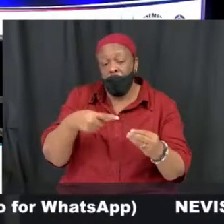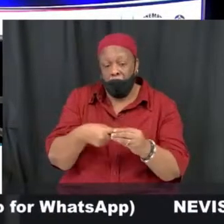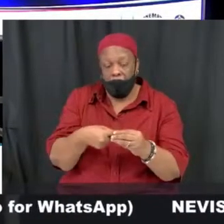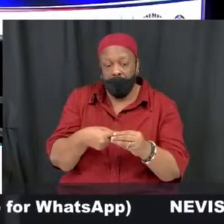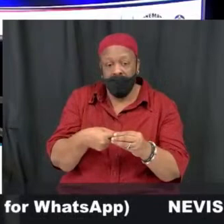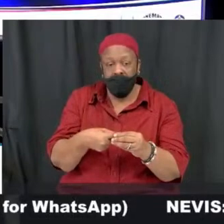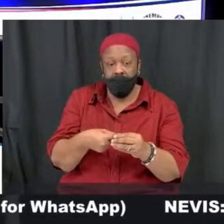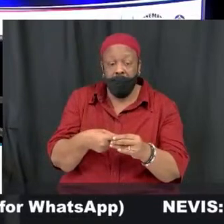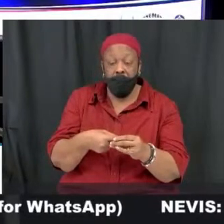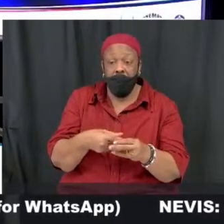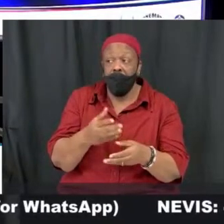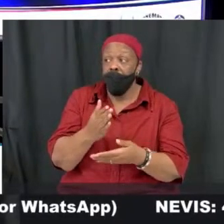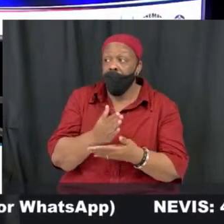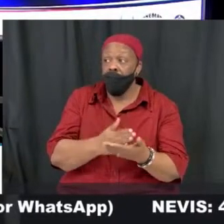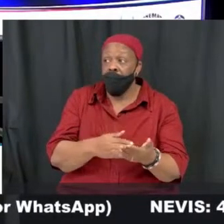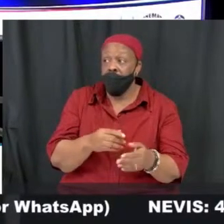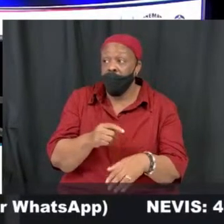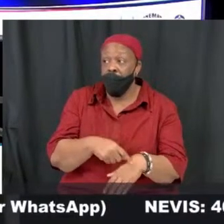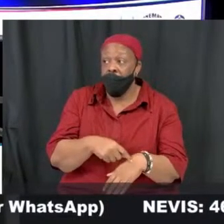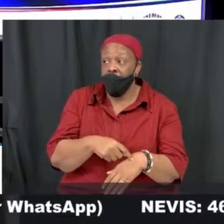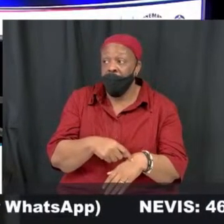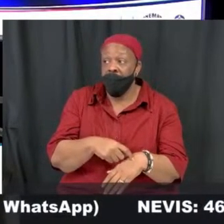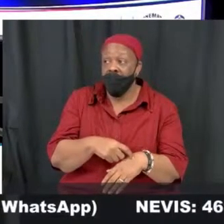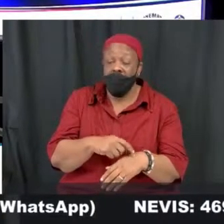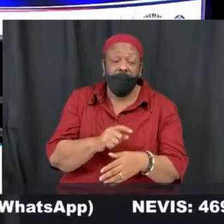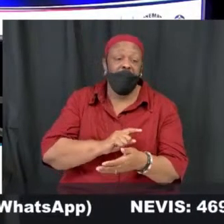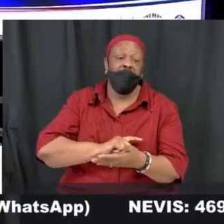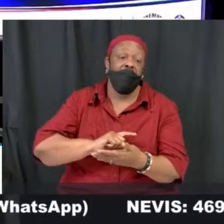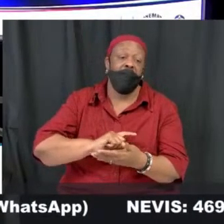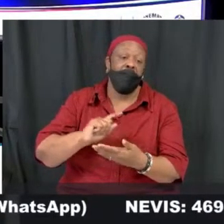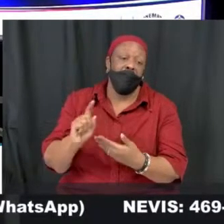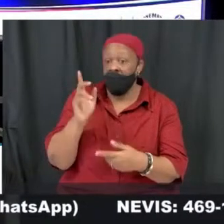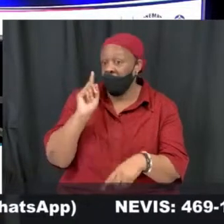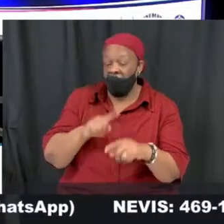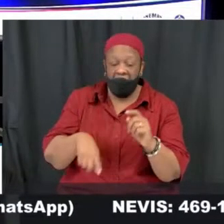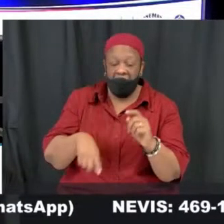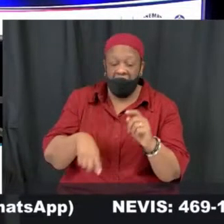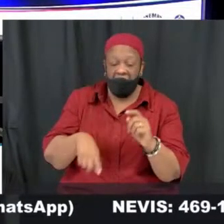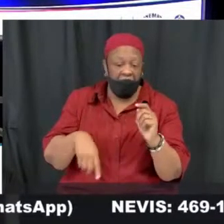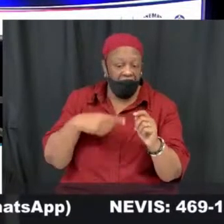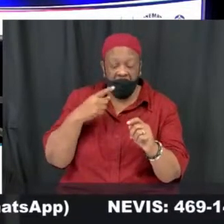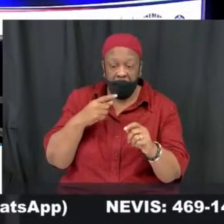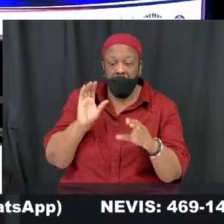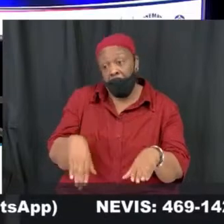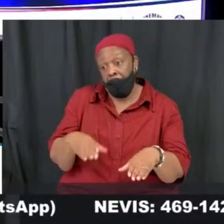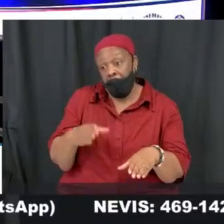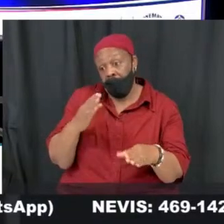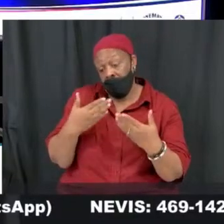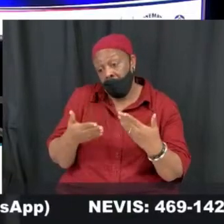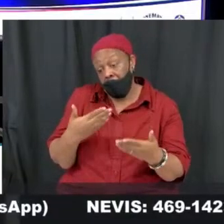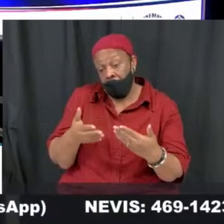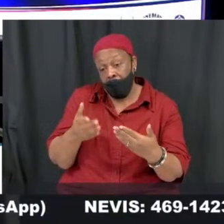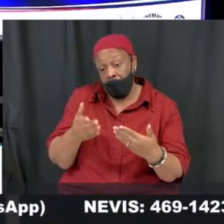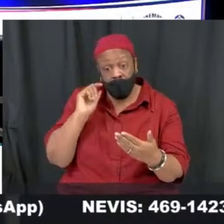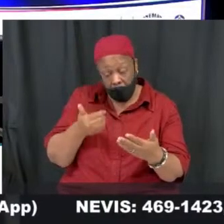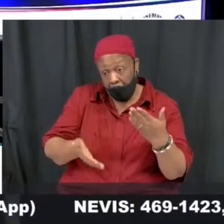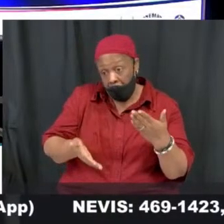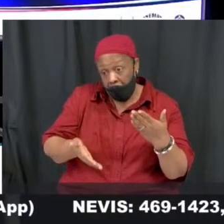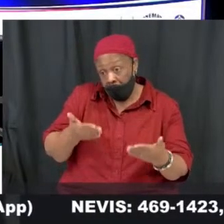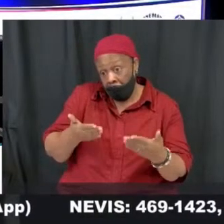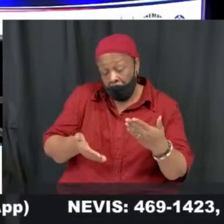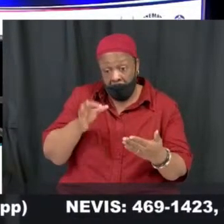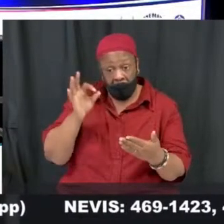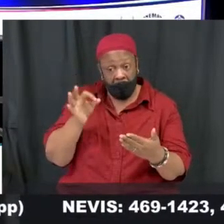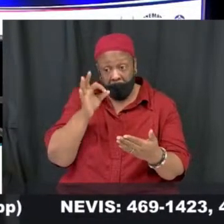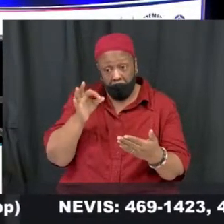in. So sometimes I can't even say next Wednesday. It could tomorrow, Friday, we can